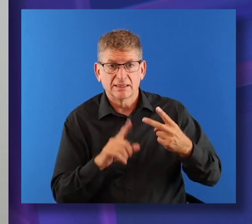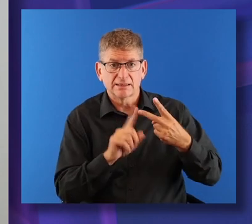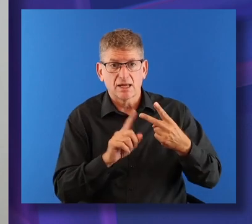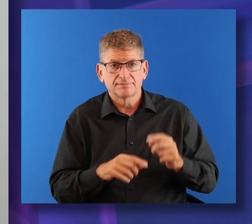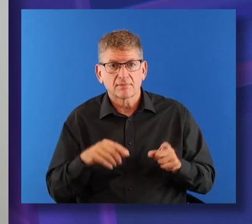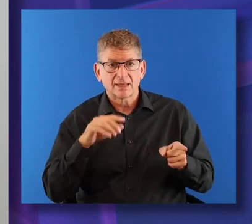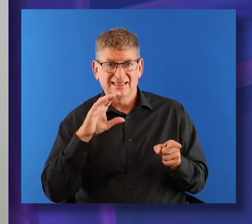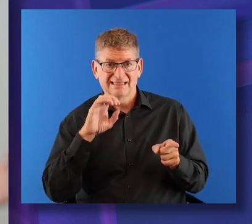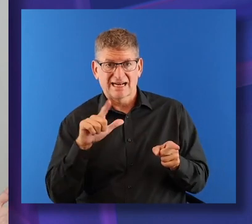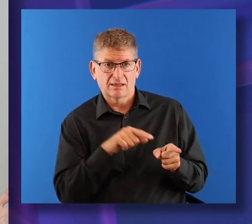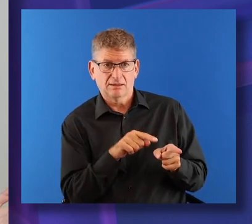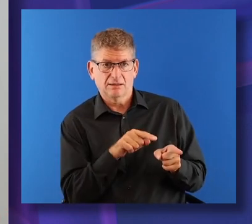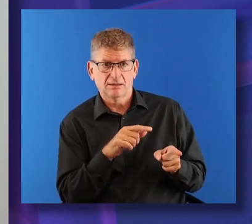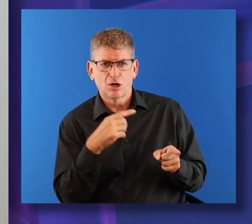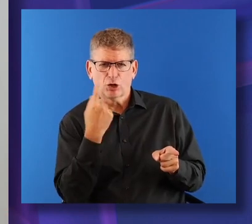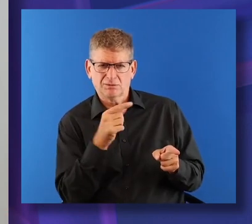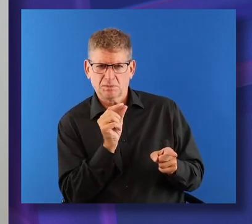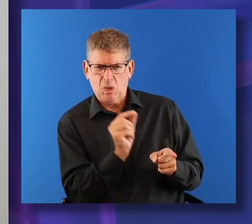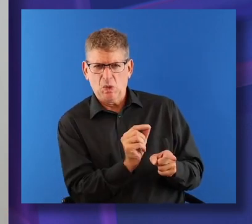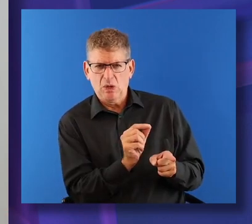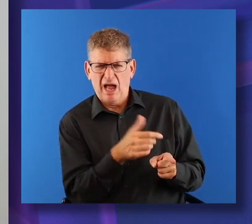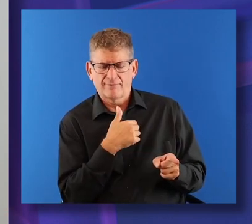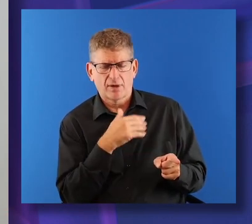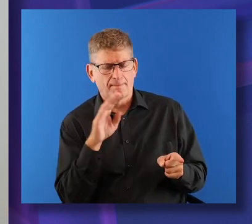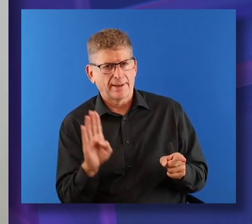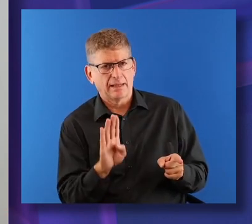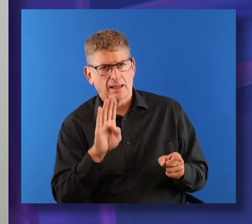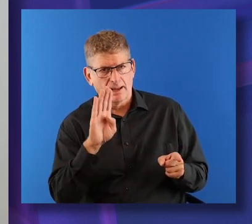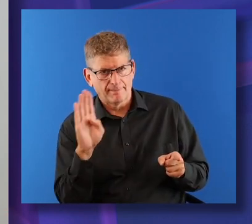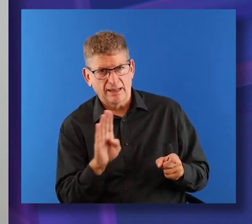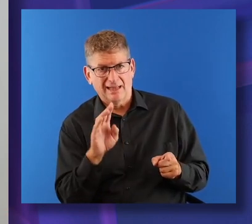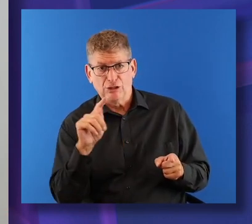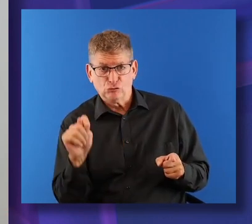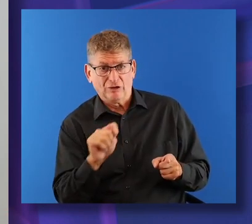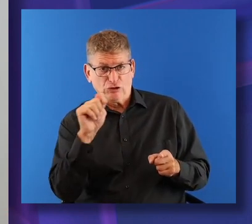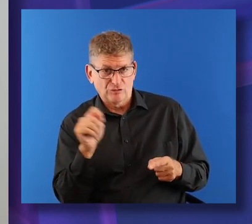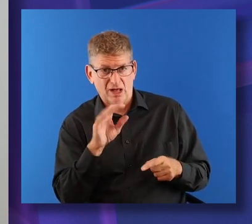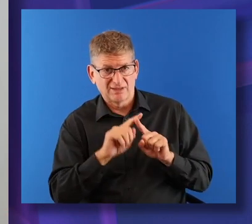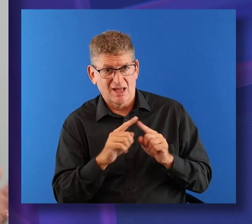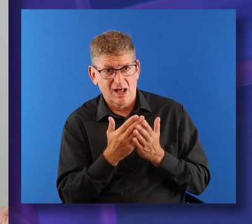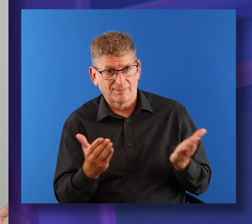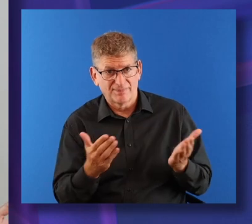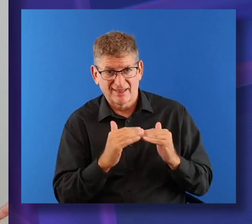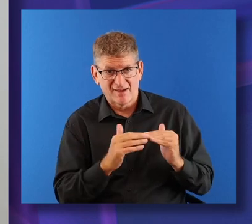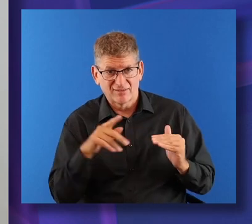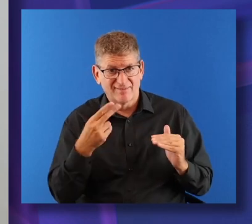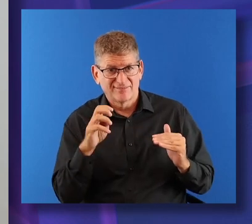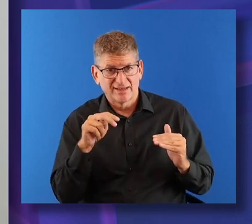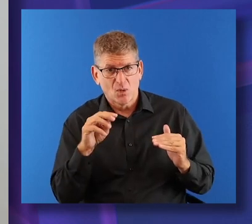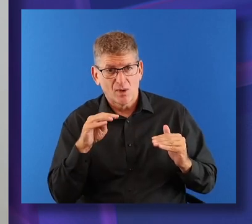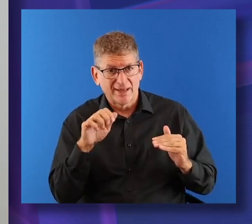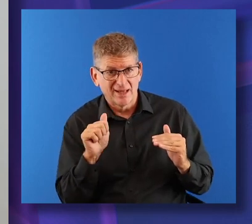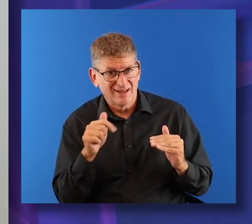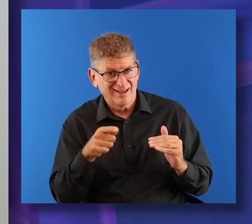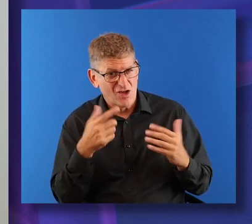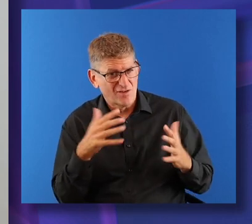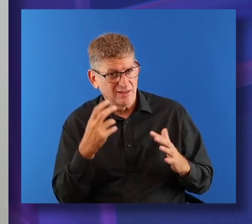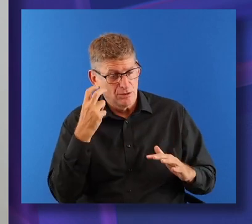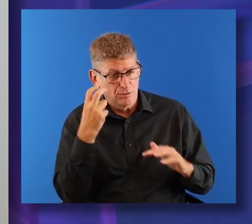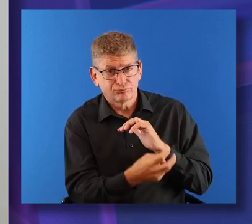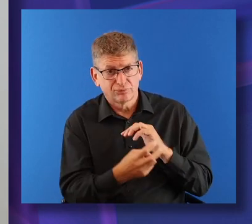billions or even trillions of atoms, and life phenomena usually emerge in a long time span, like